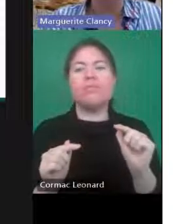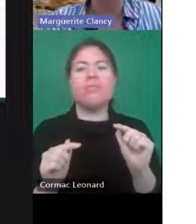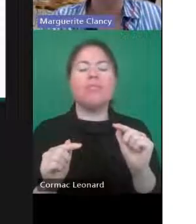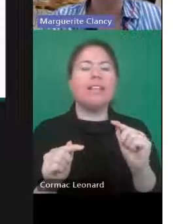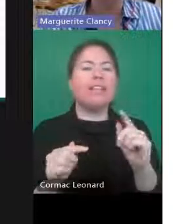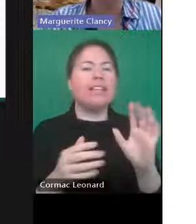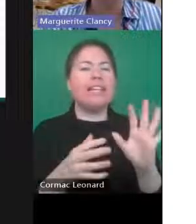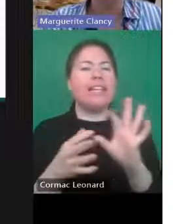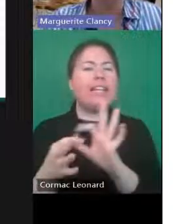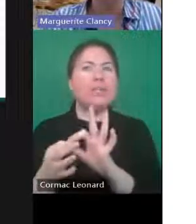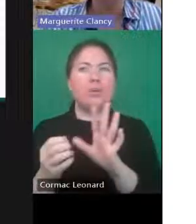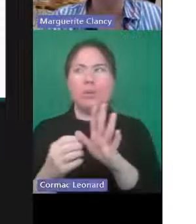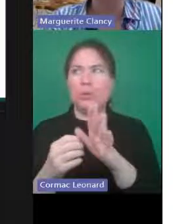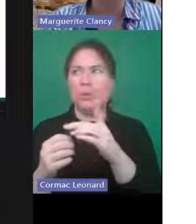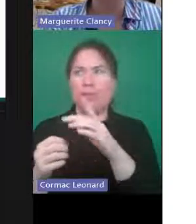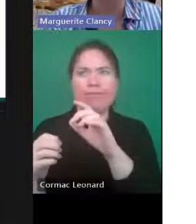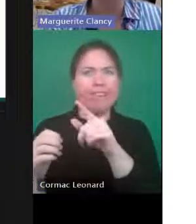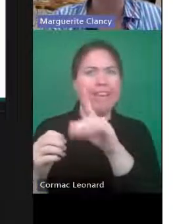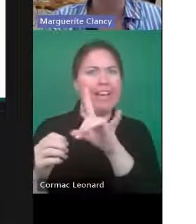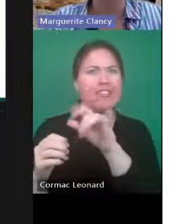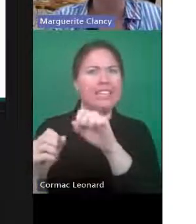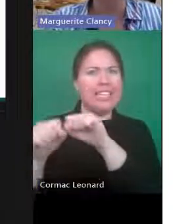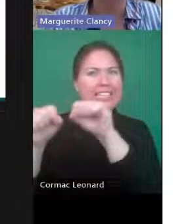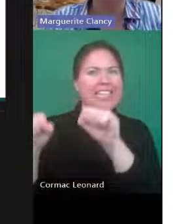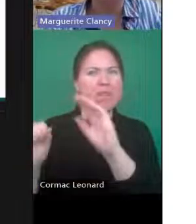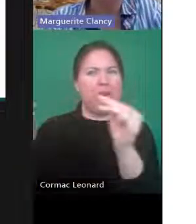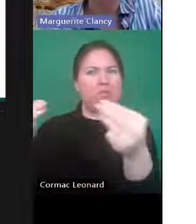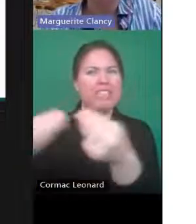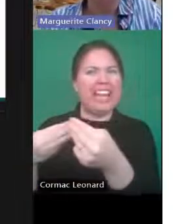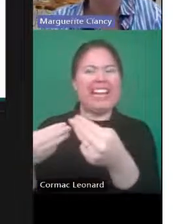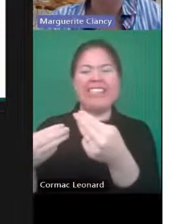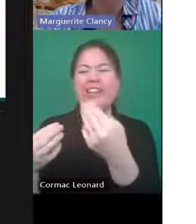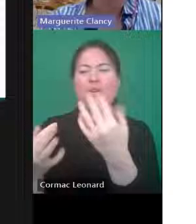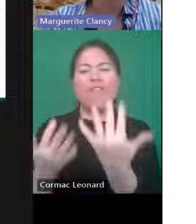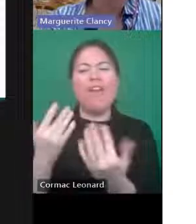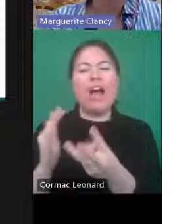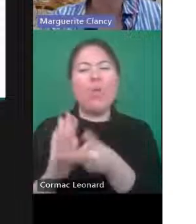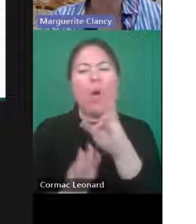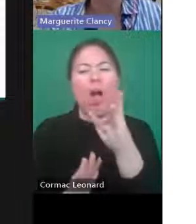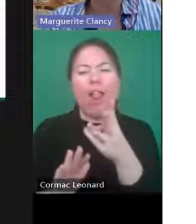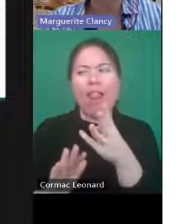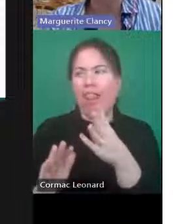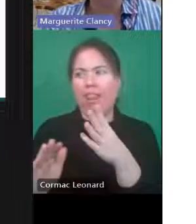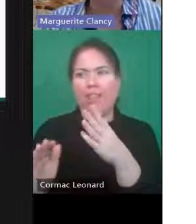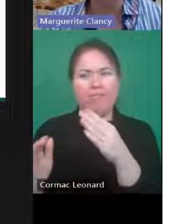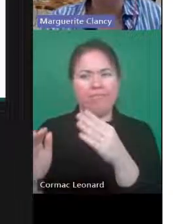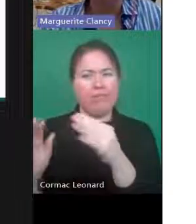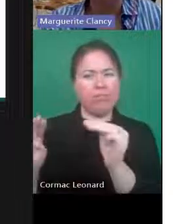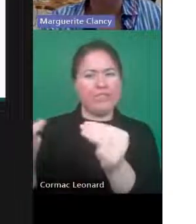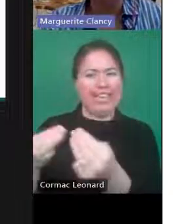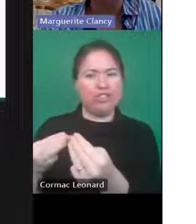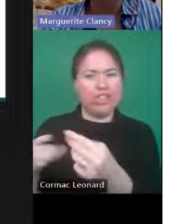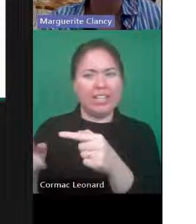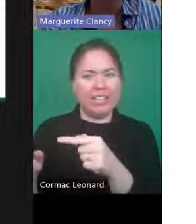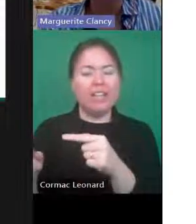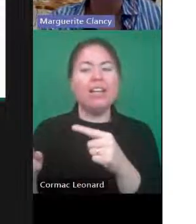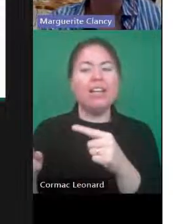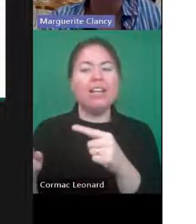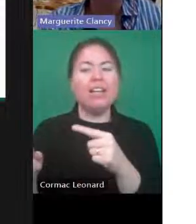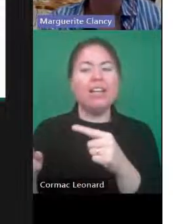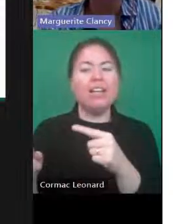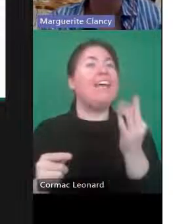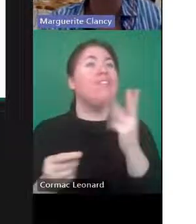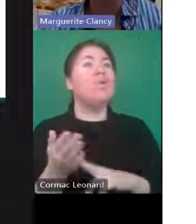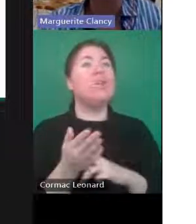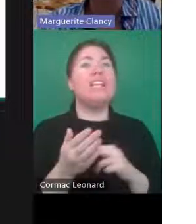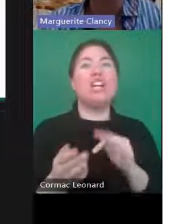firewalls that exist on the HSE side as opposed to an issue with the portal. Certainly when we use it outside of the HSE domain,